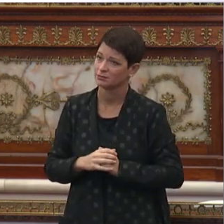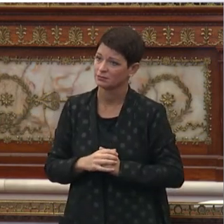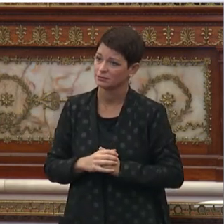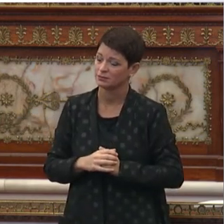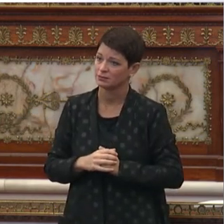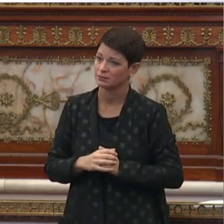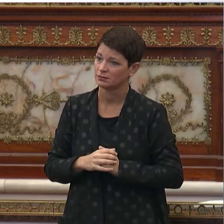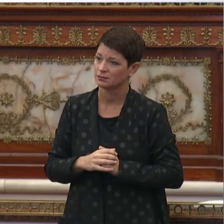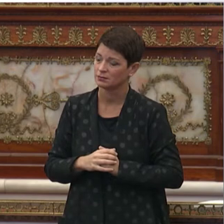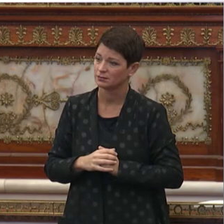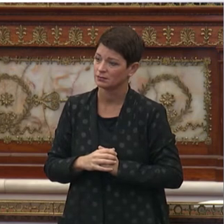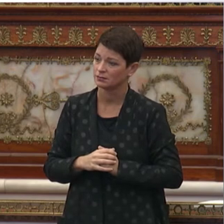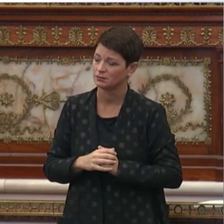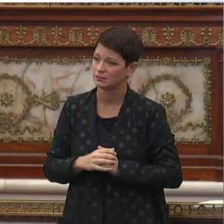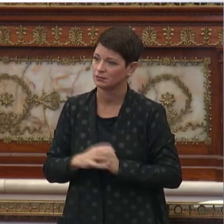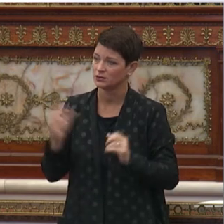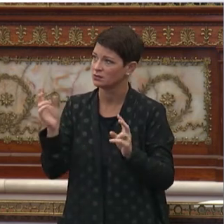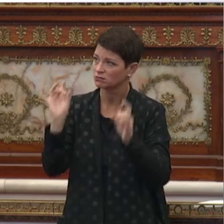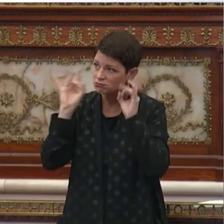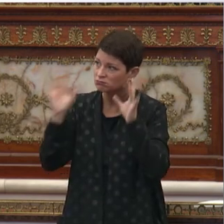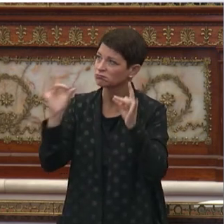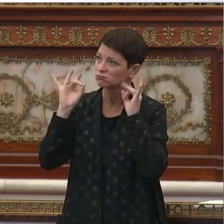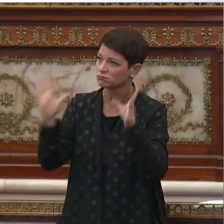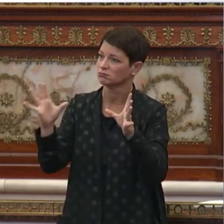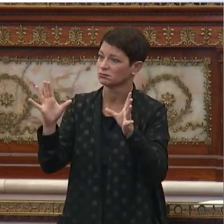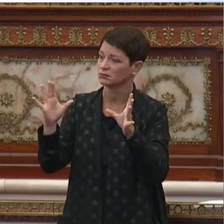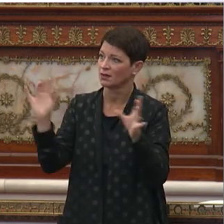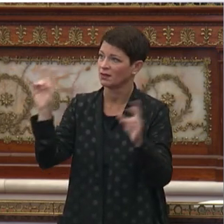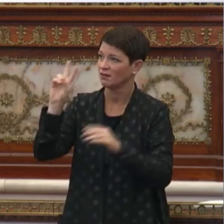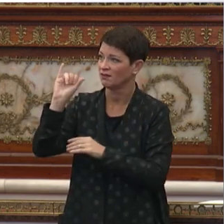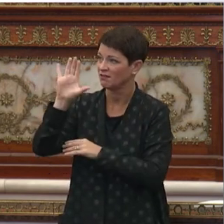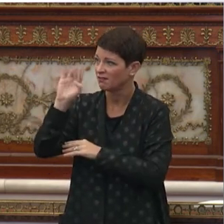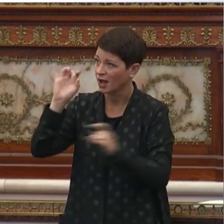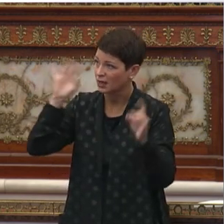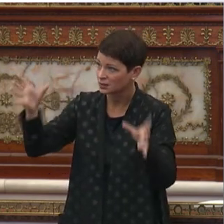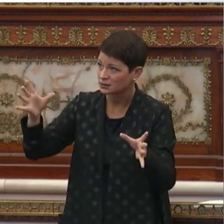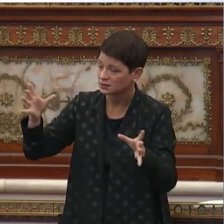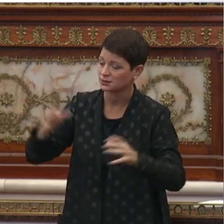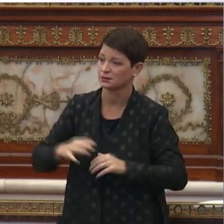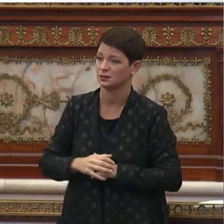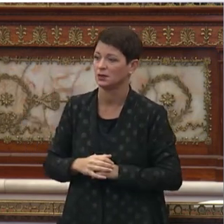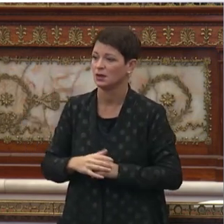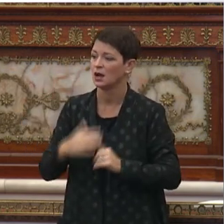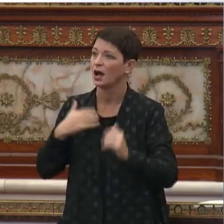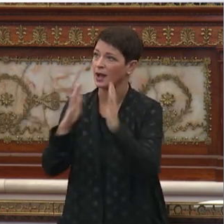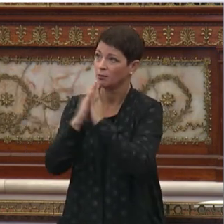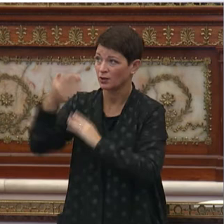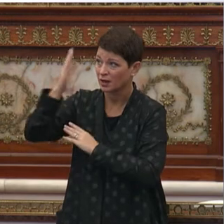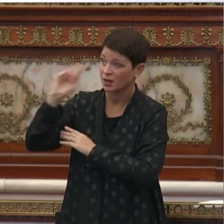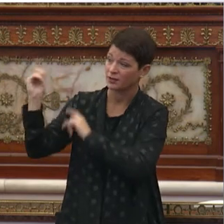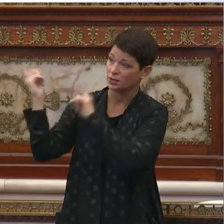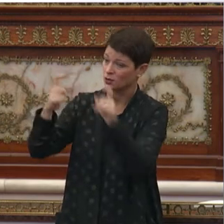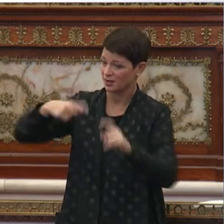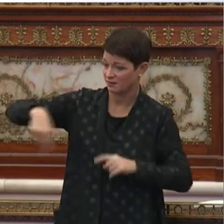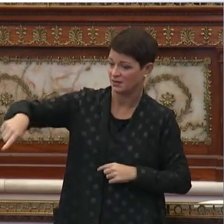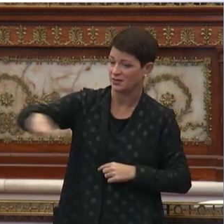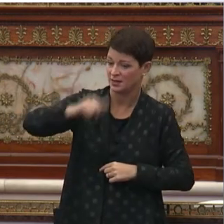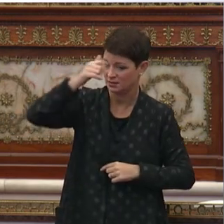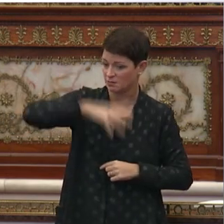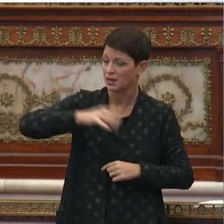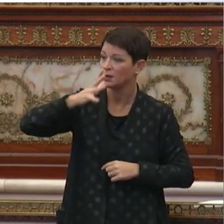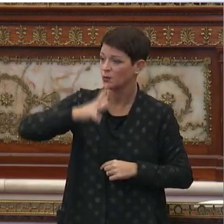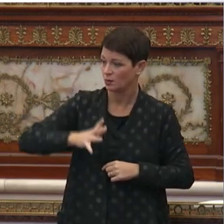blind and unbridled violence, I pray, O God, that you give these men and